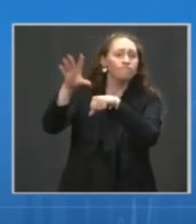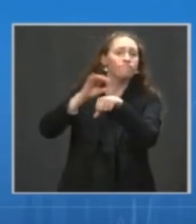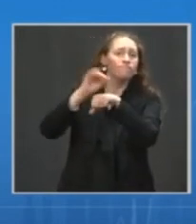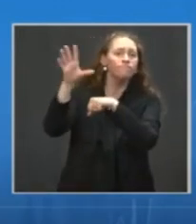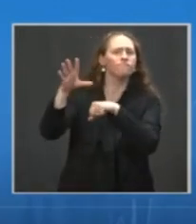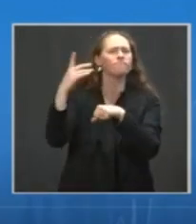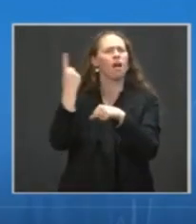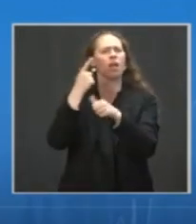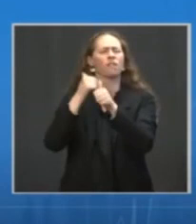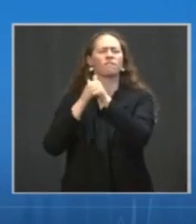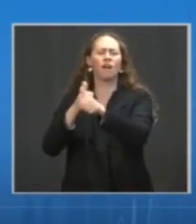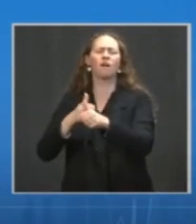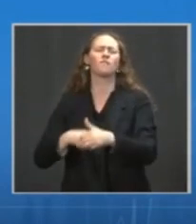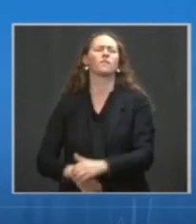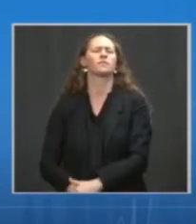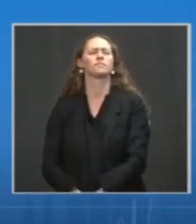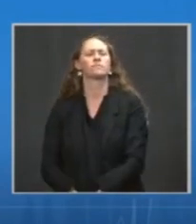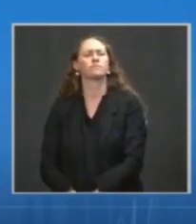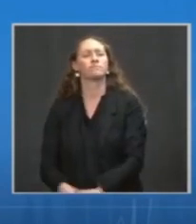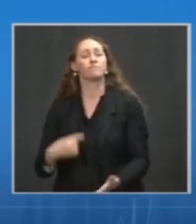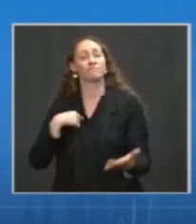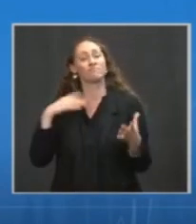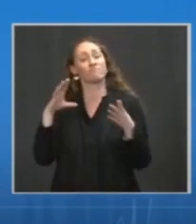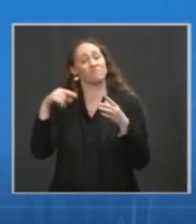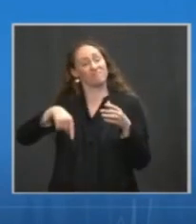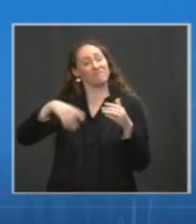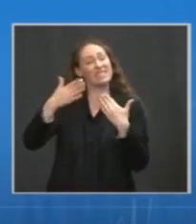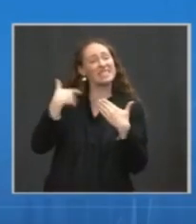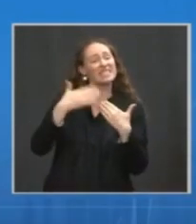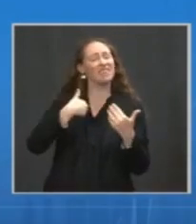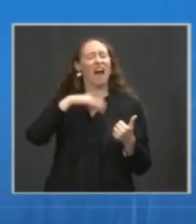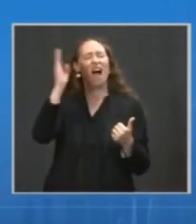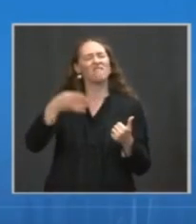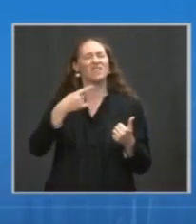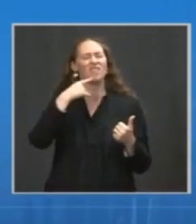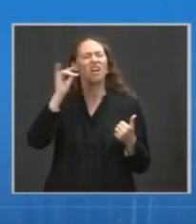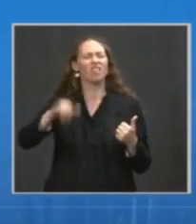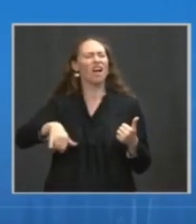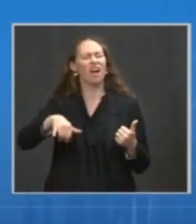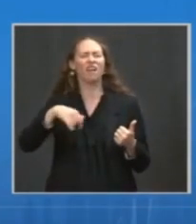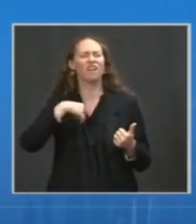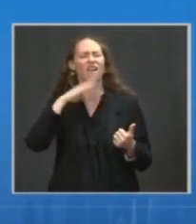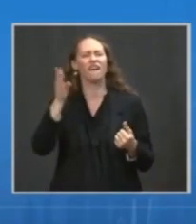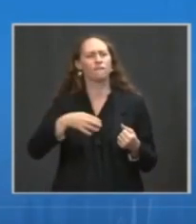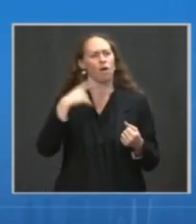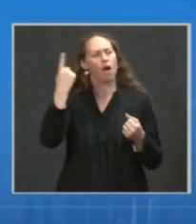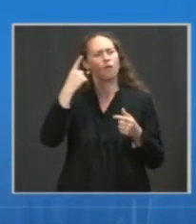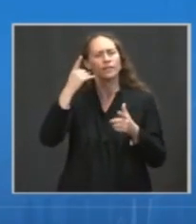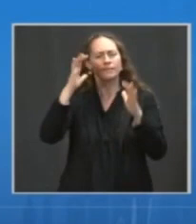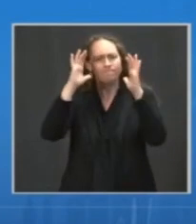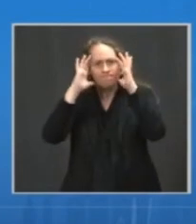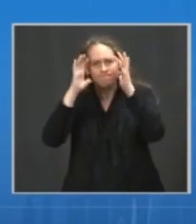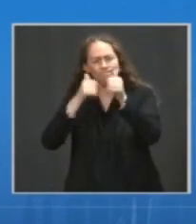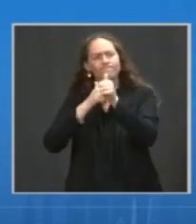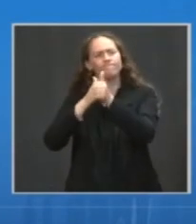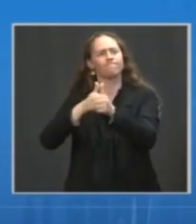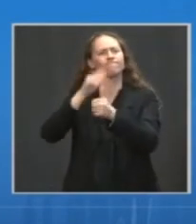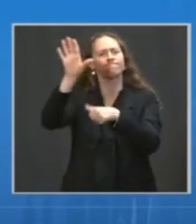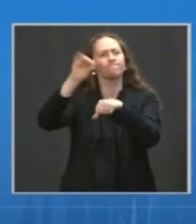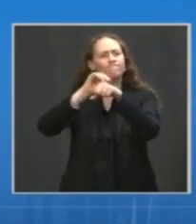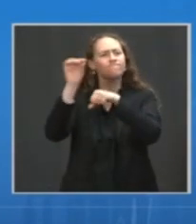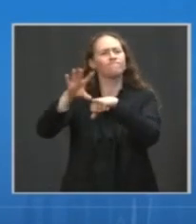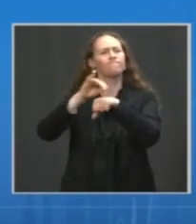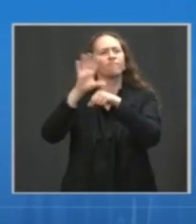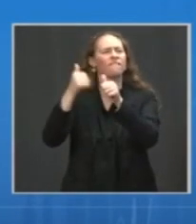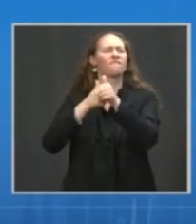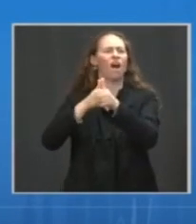said... What's annoying about them asking that question when it's been explained is it also suggests that it hasn't been explained. Like, because if it did,